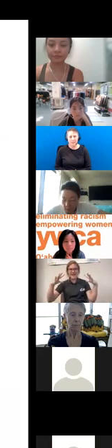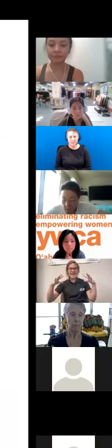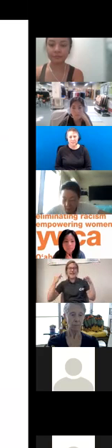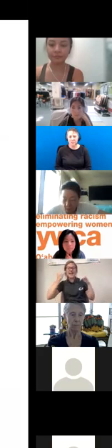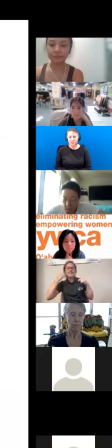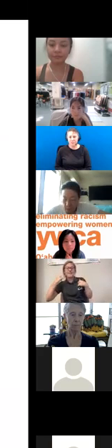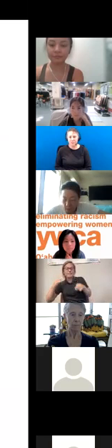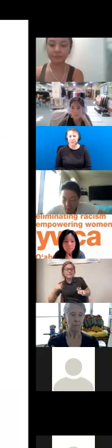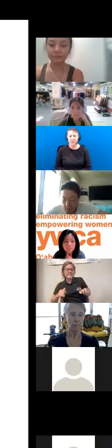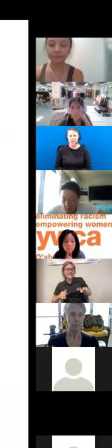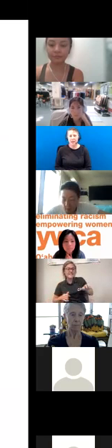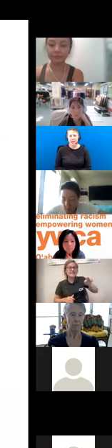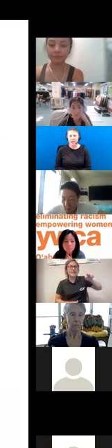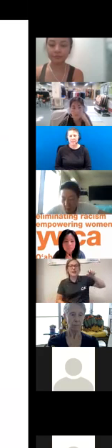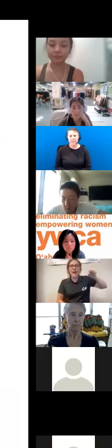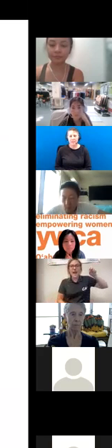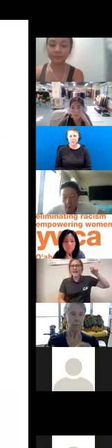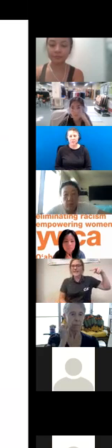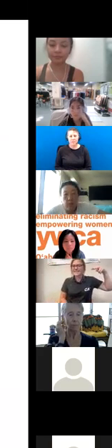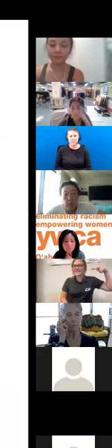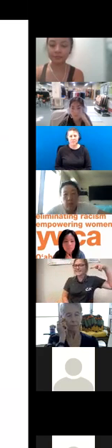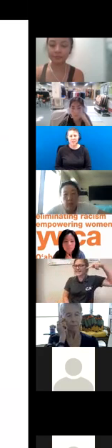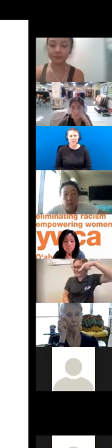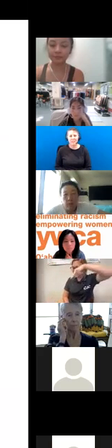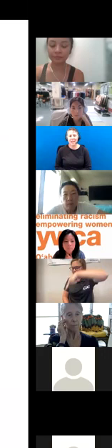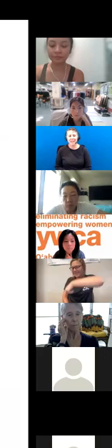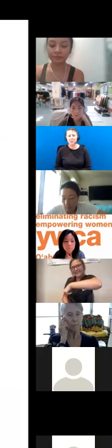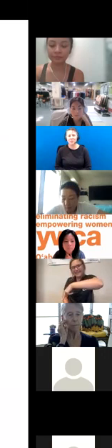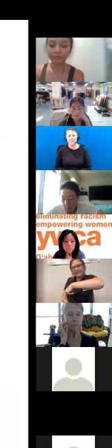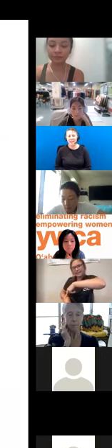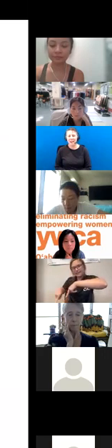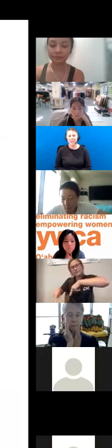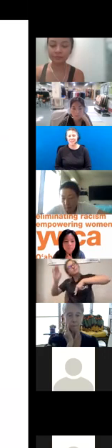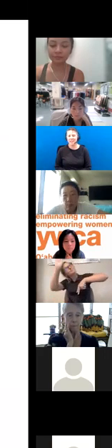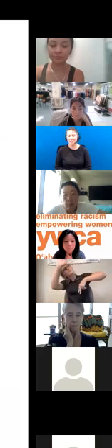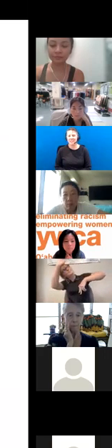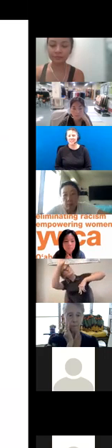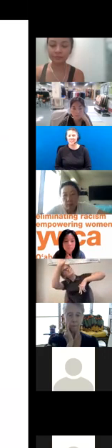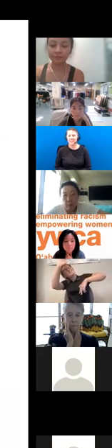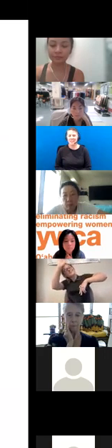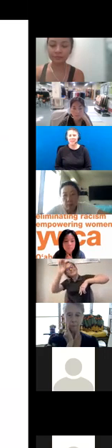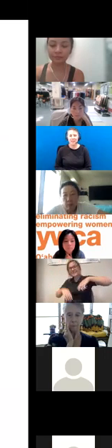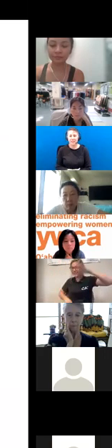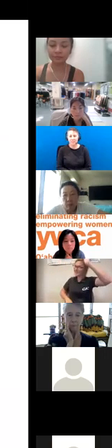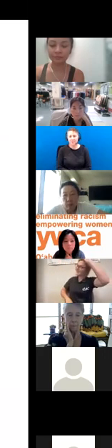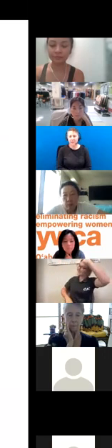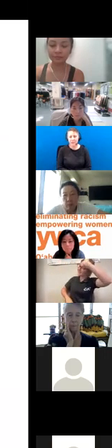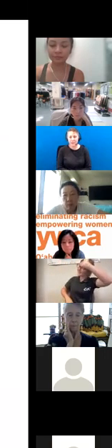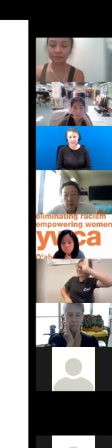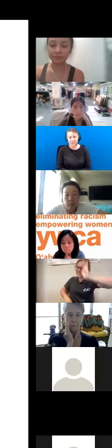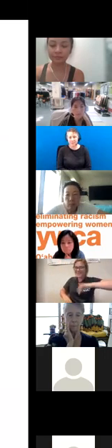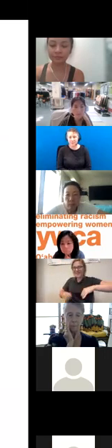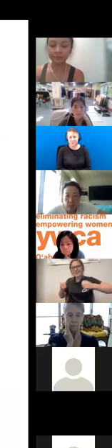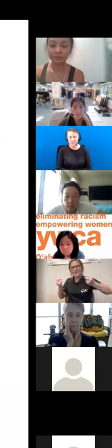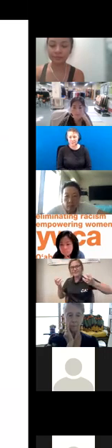spaces, the lighting is good. And if I'm going up the stairs, I can look down and I can see, like, my friend might